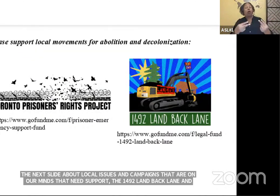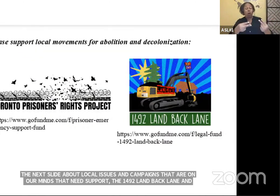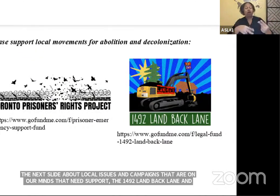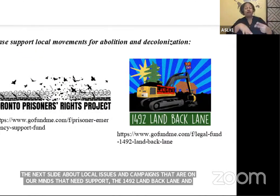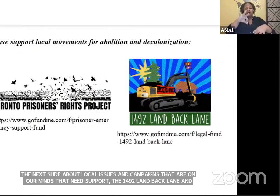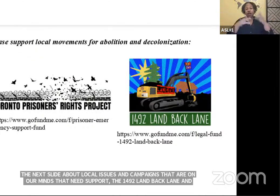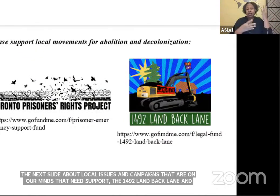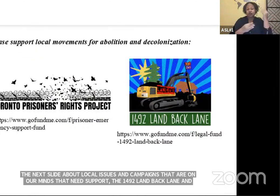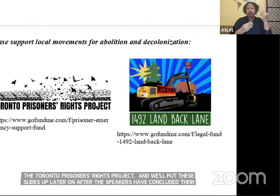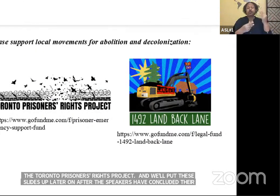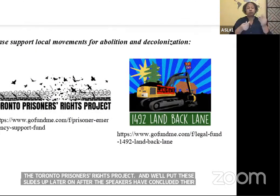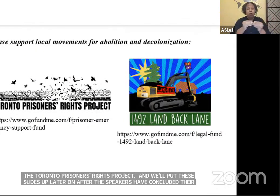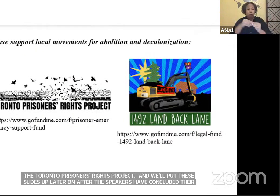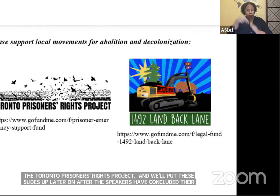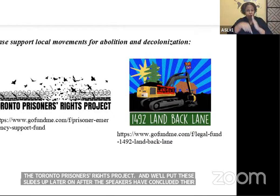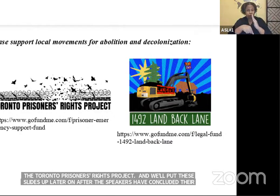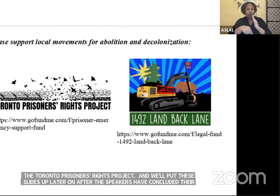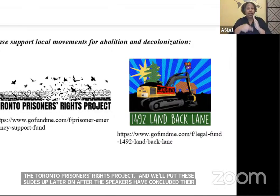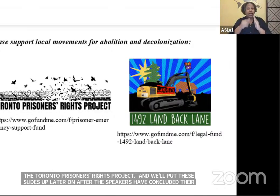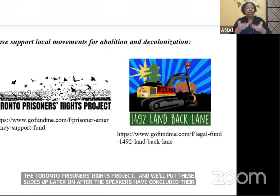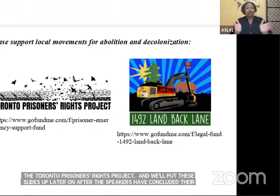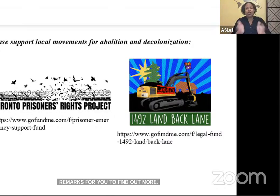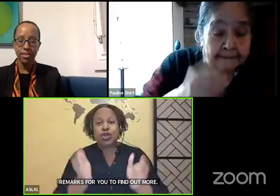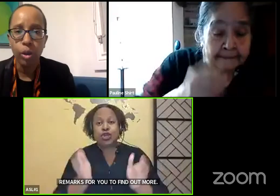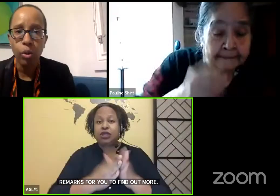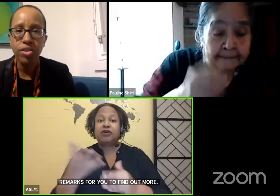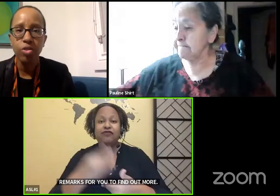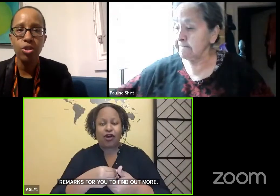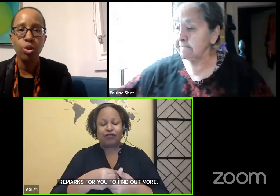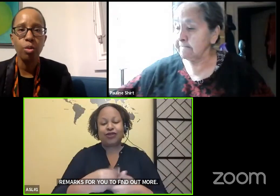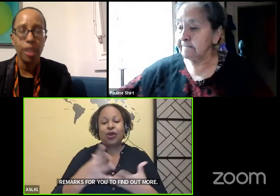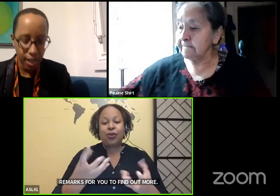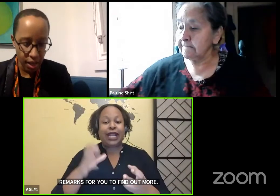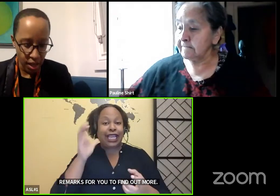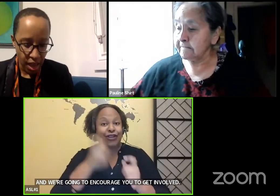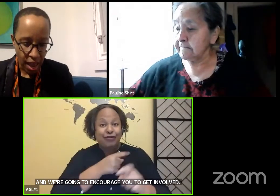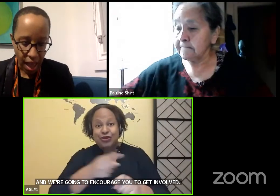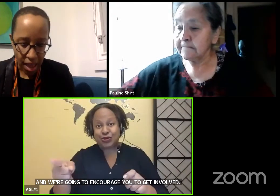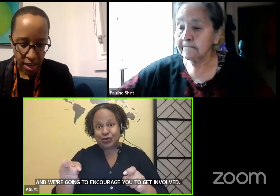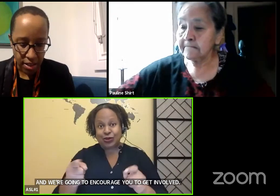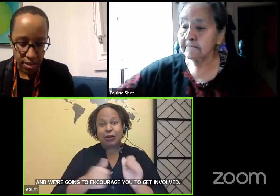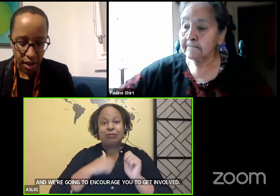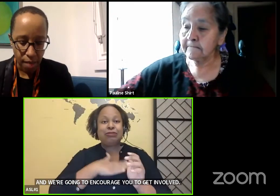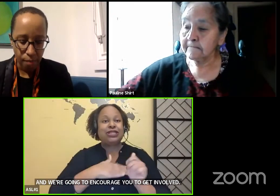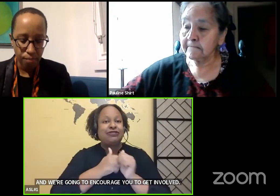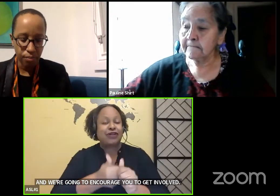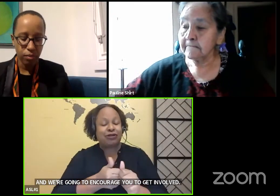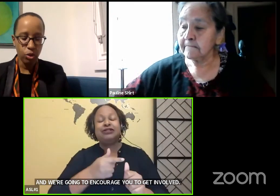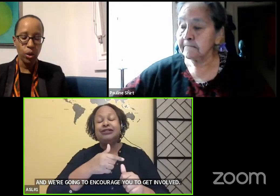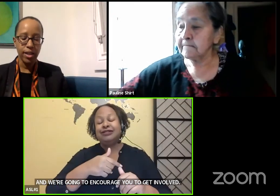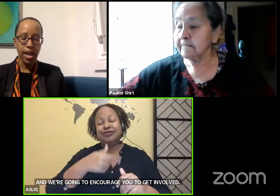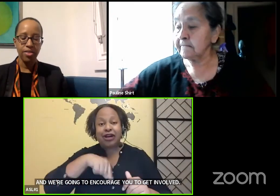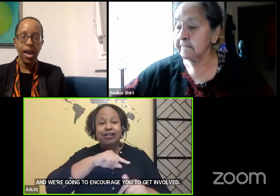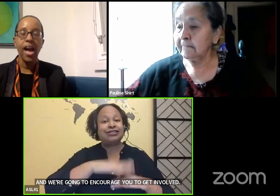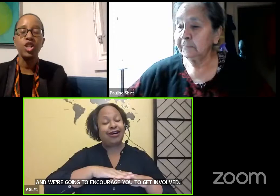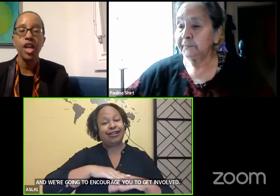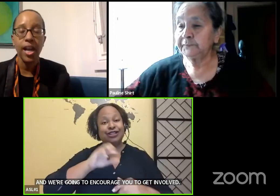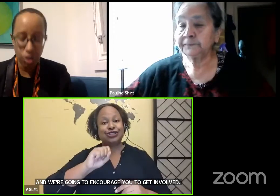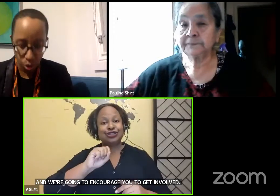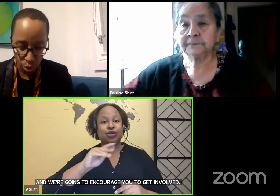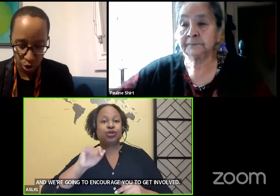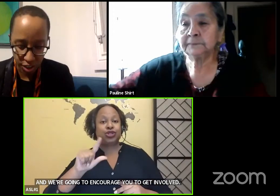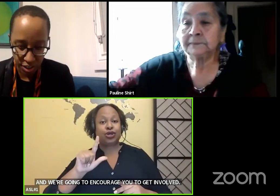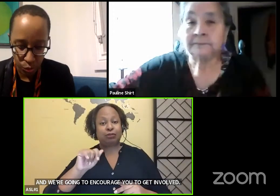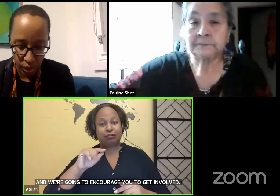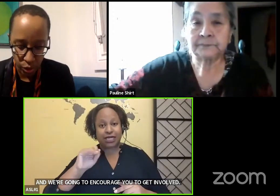We want to hear from you, so send us your feedback, follow us on social media, and tweet at the